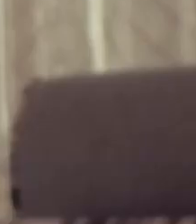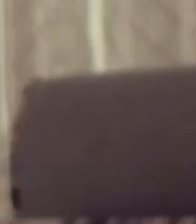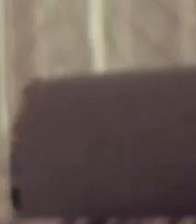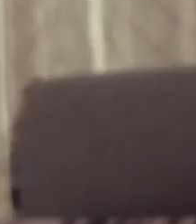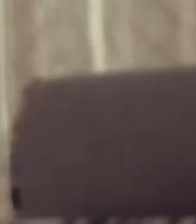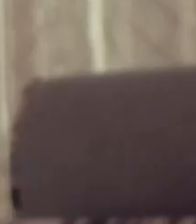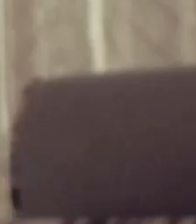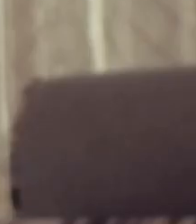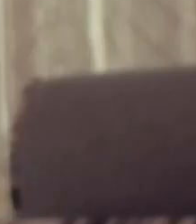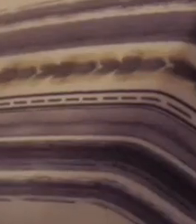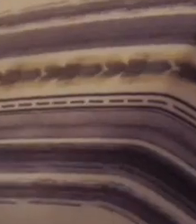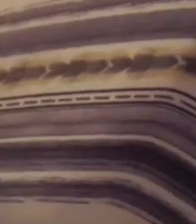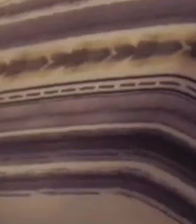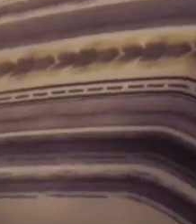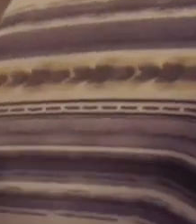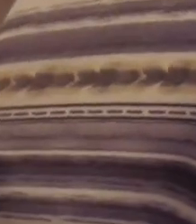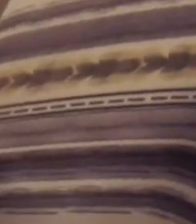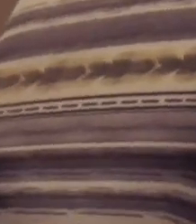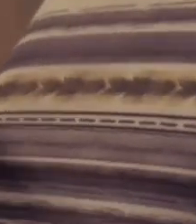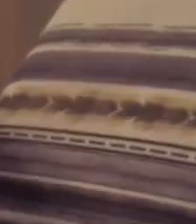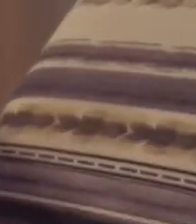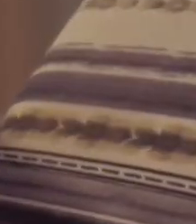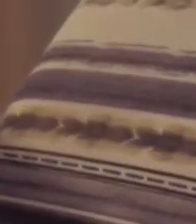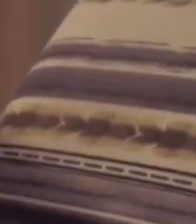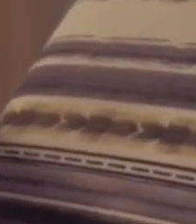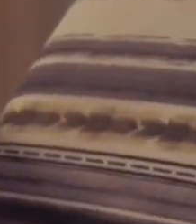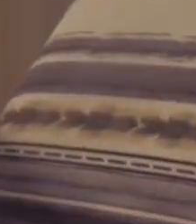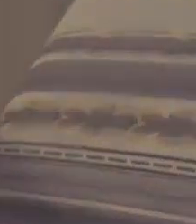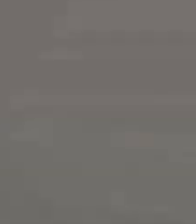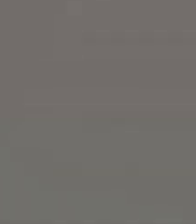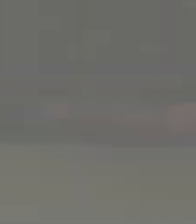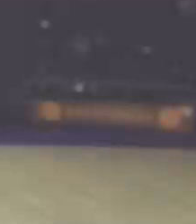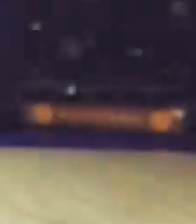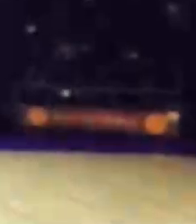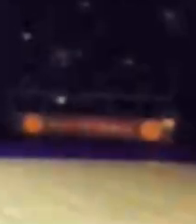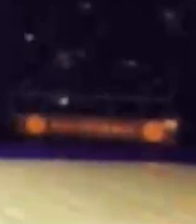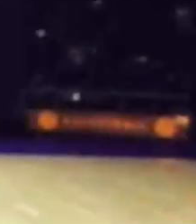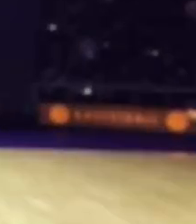The crowd is stunned, just absolutely stunned.